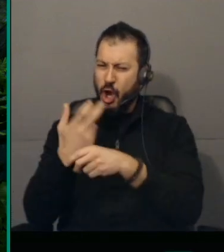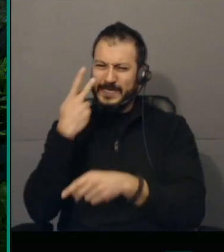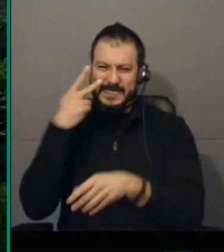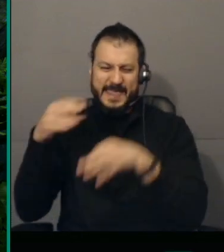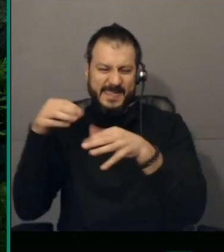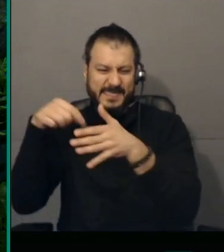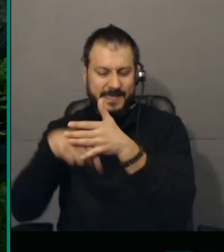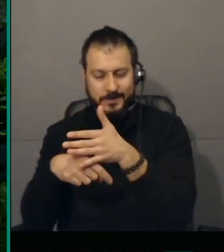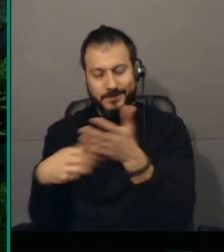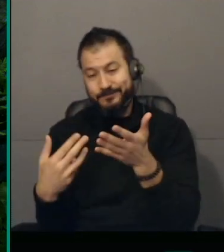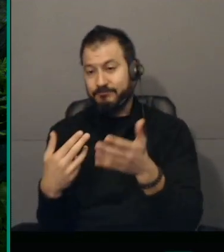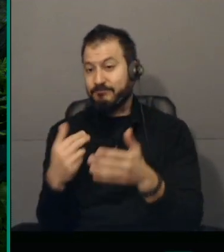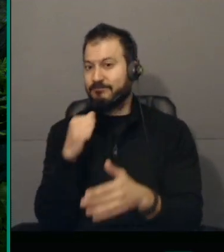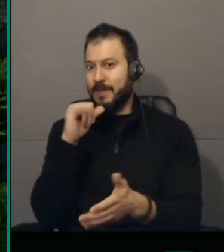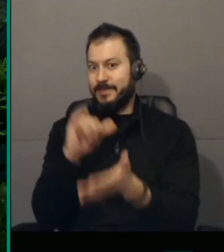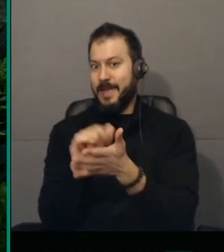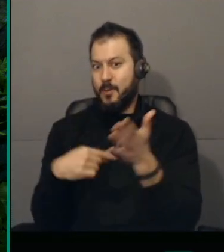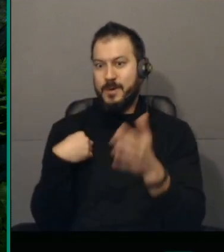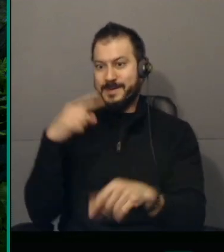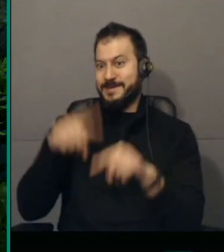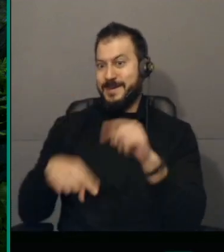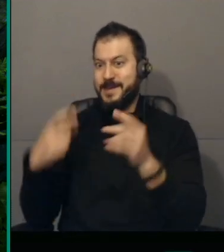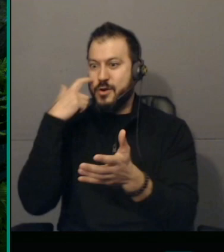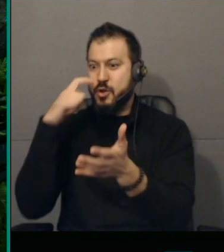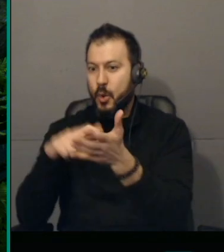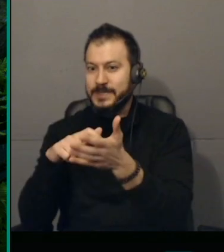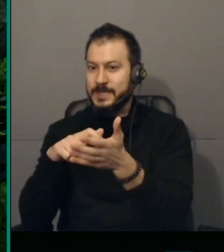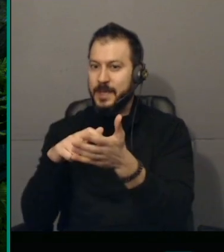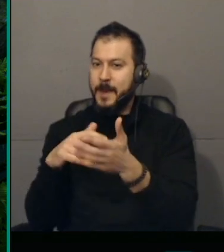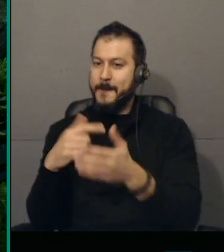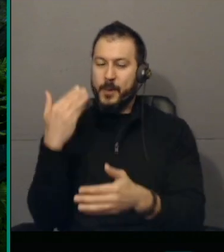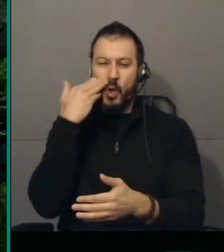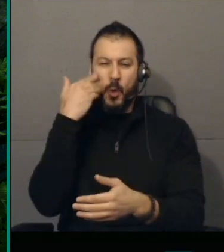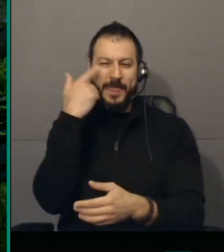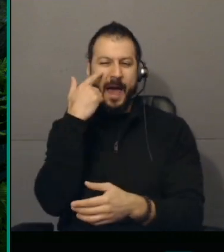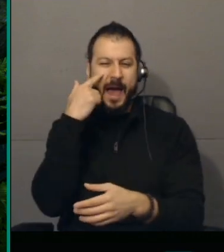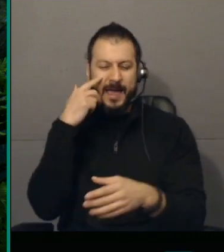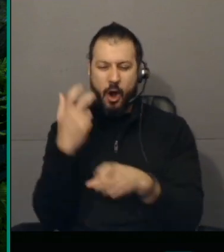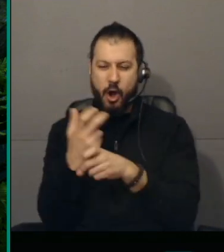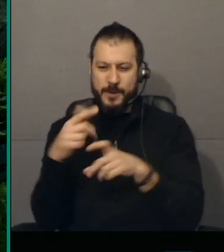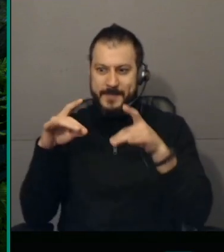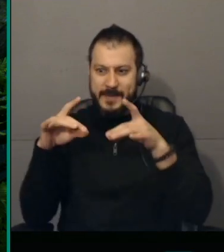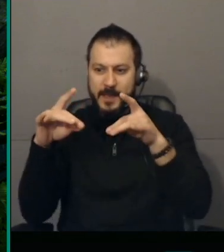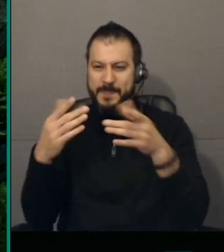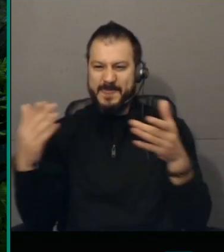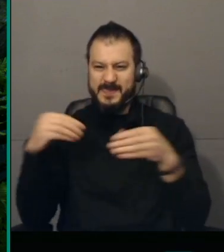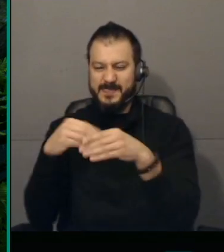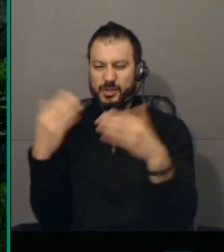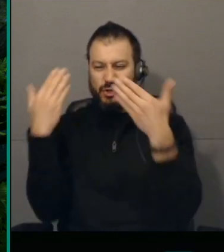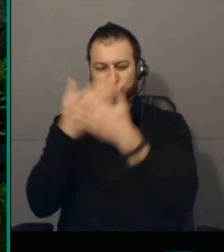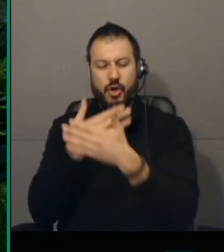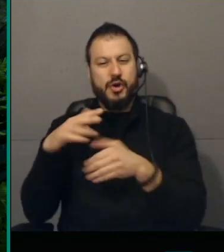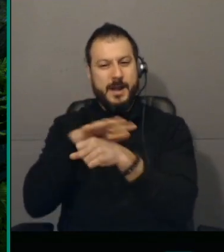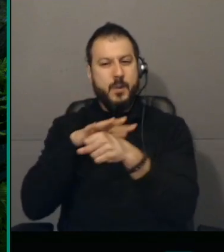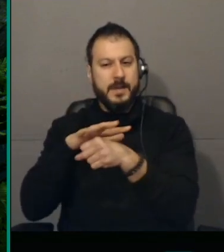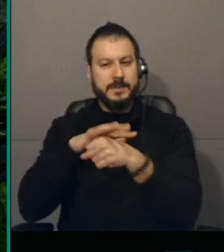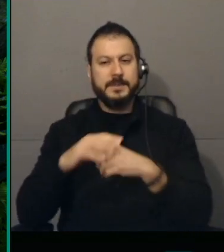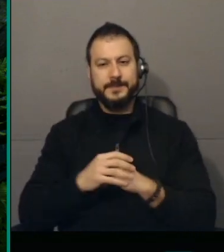details. It's not that we can't notice the detail, but perceptually we know the eye has a harder time picking up things in darker